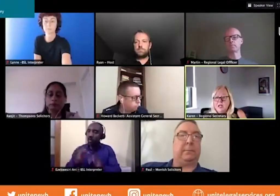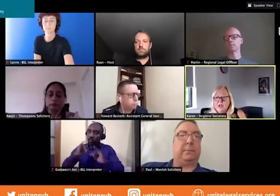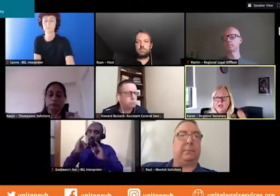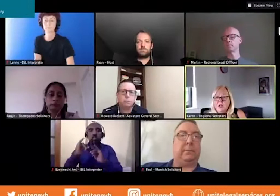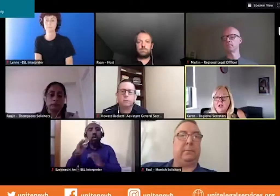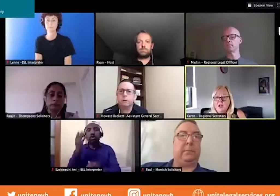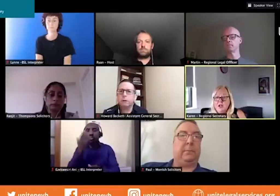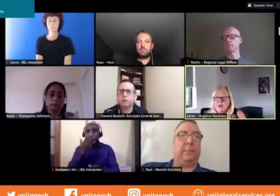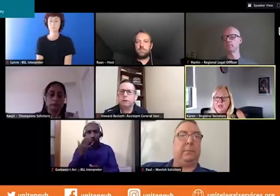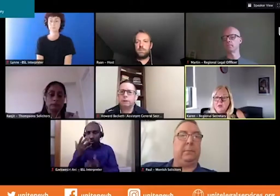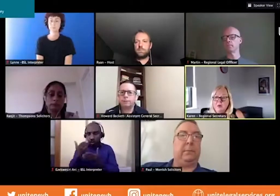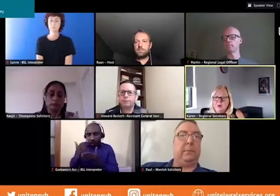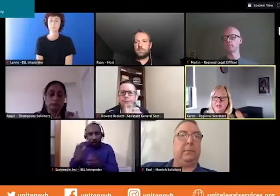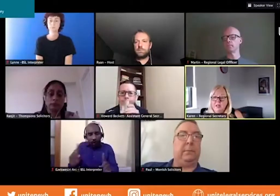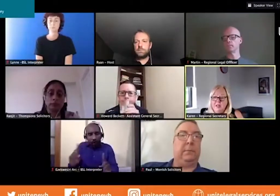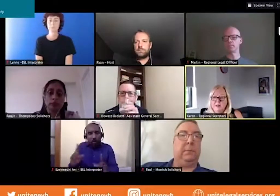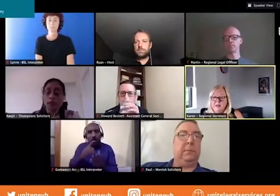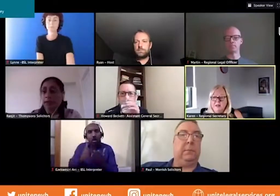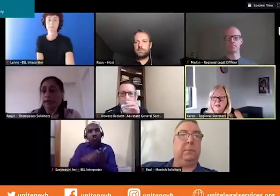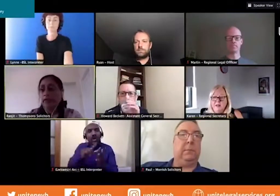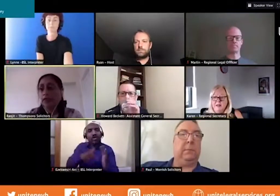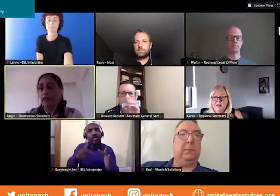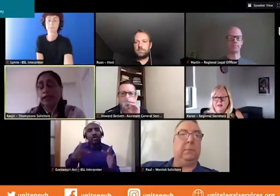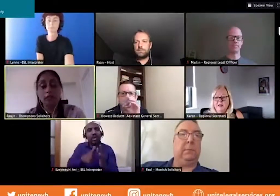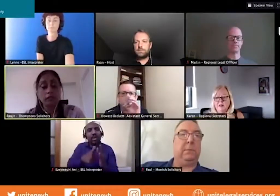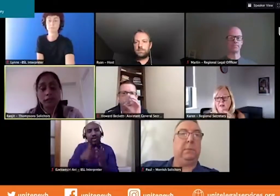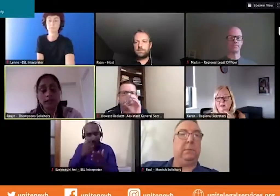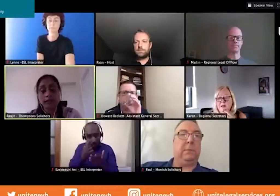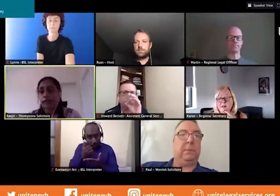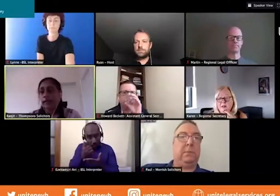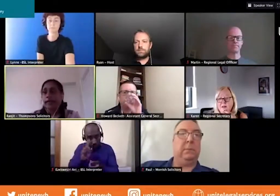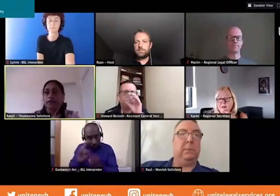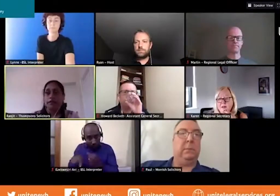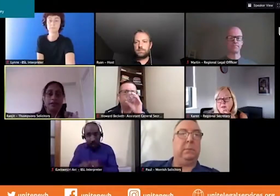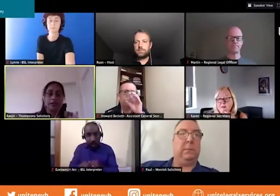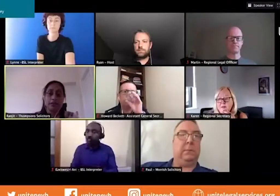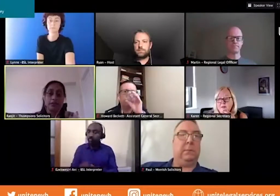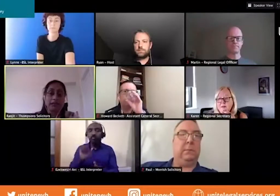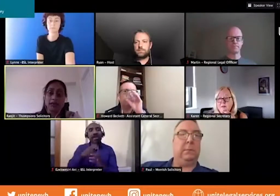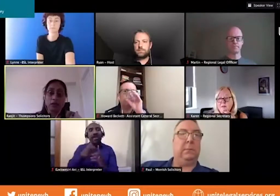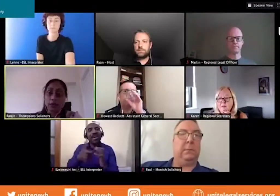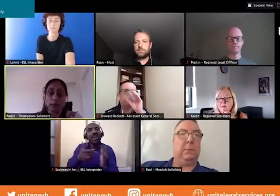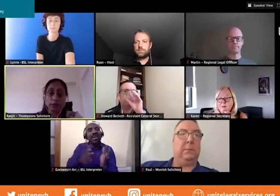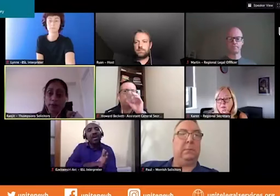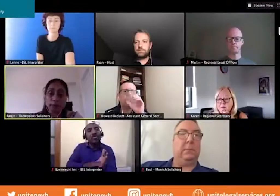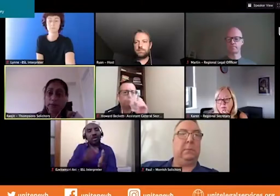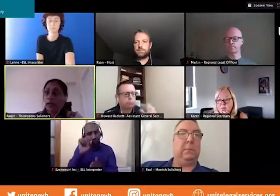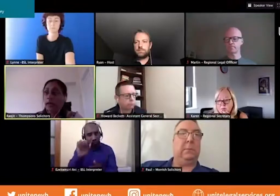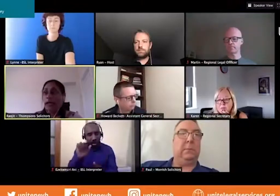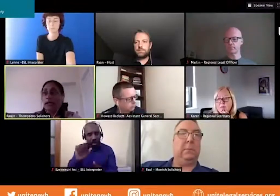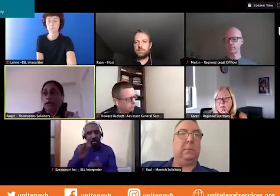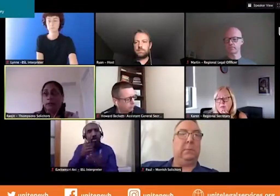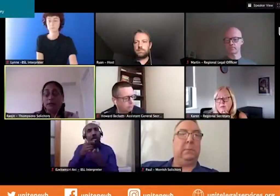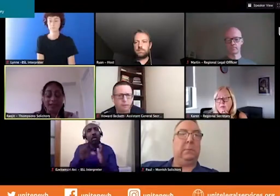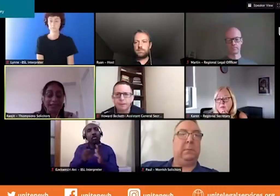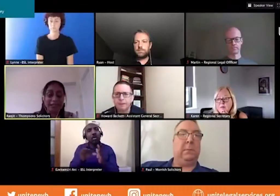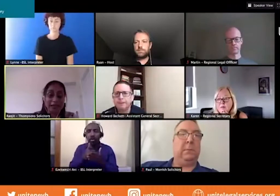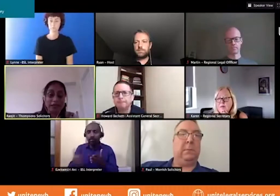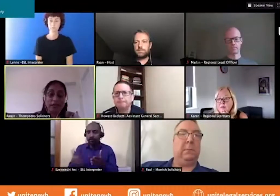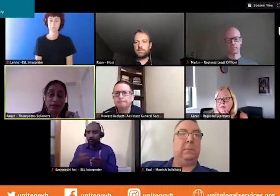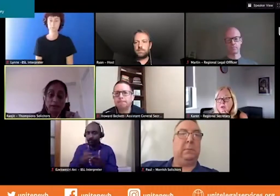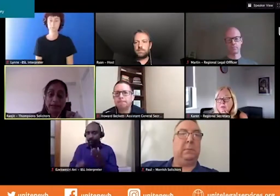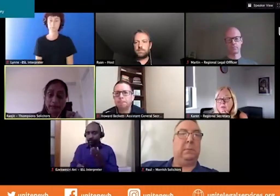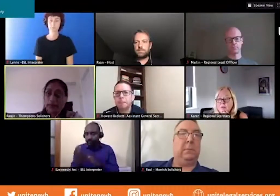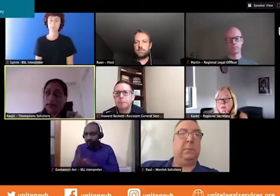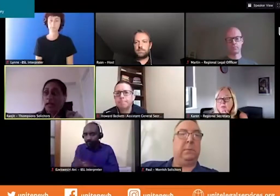can I turn to you? Could you pick this one up, please? Yes, certainly. You're completely right, Karen. This is a really common problem, particularly in the